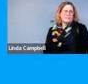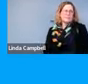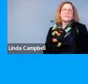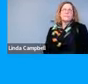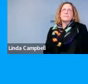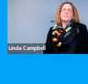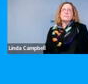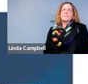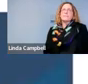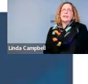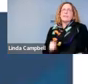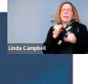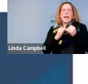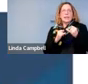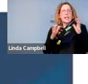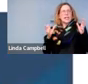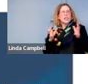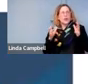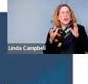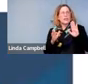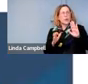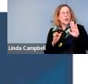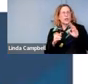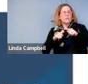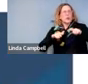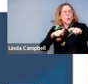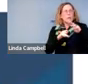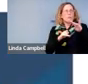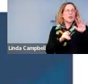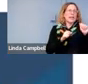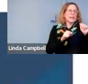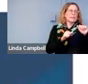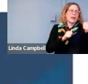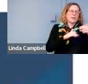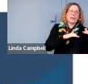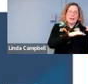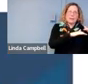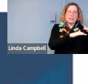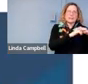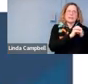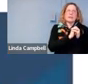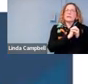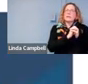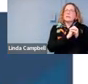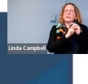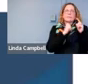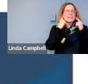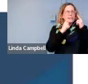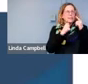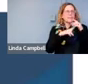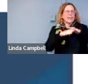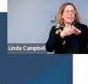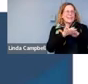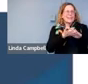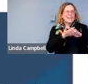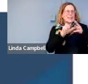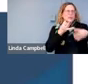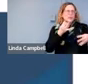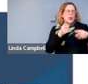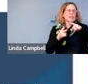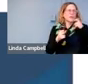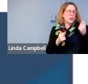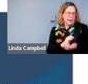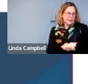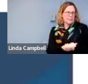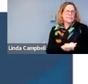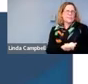supporting businesses as well. And finally, encourage your local marinas and other areas that may